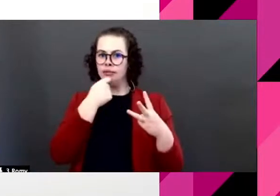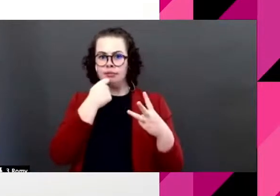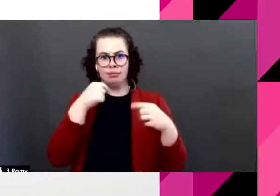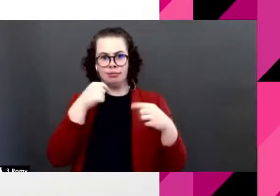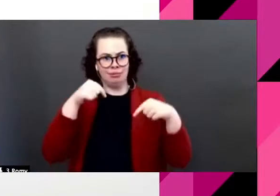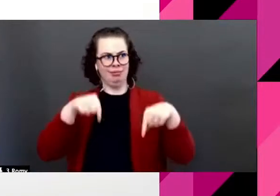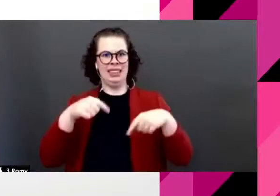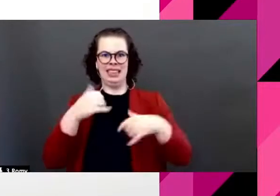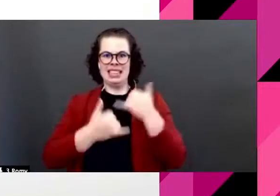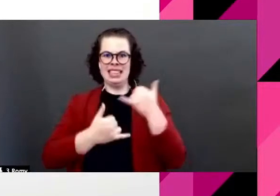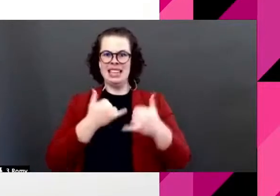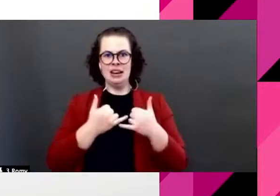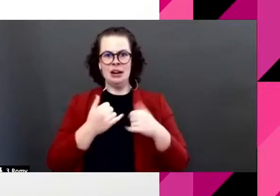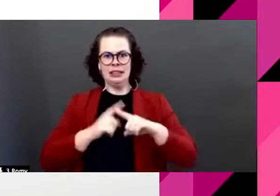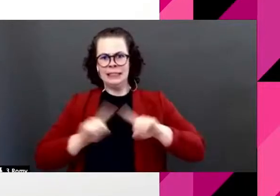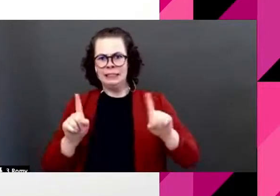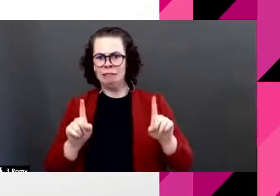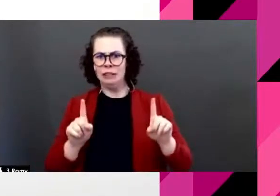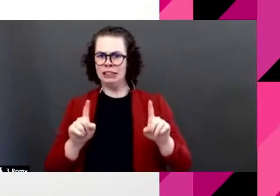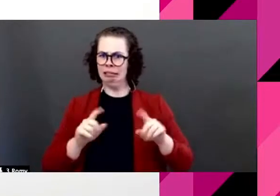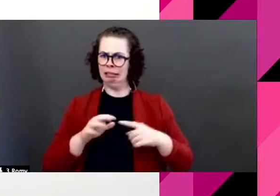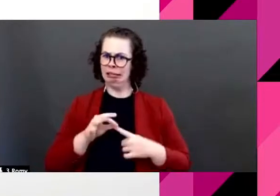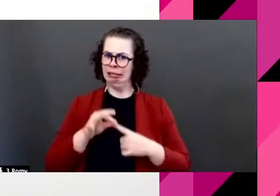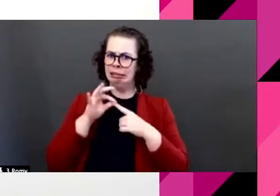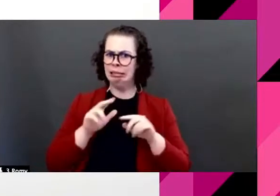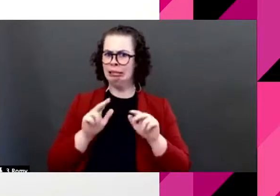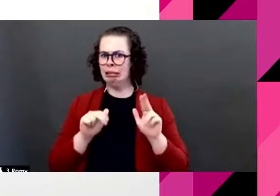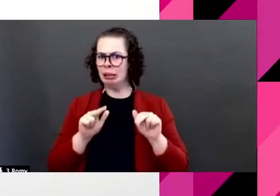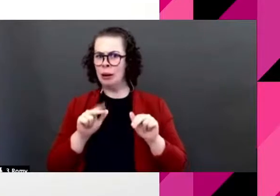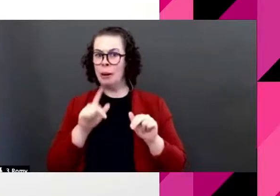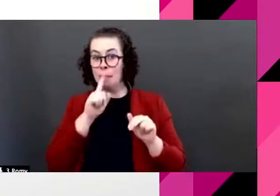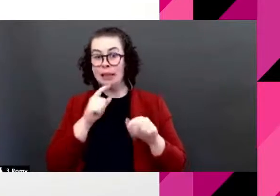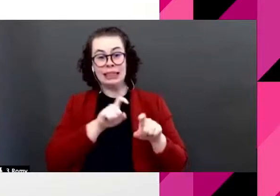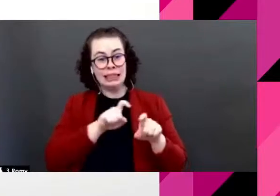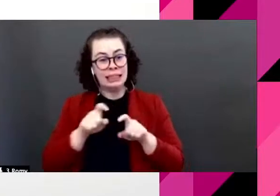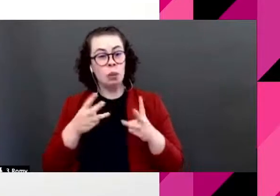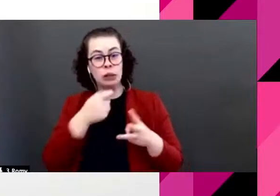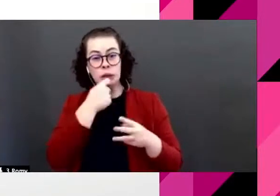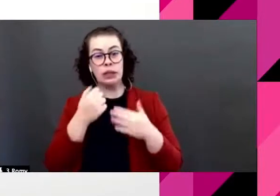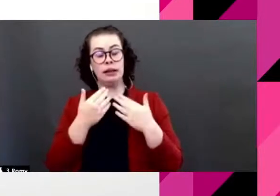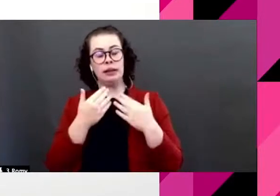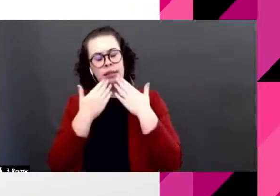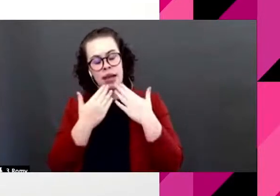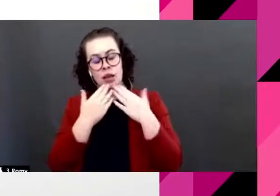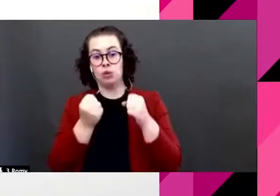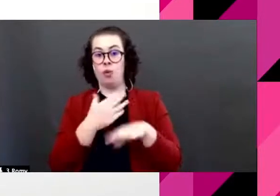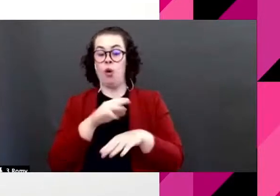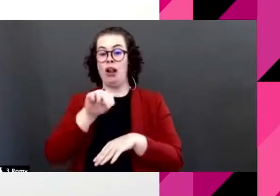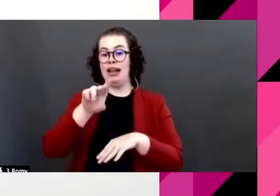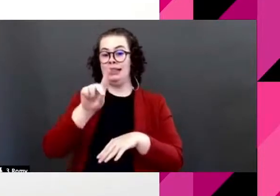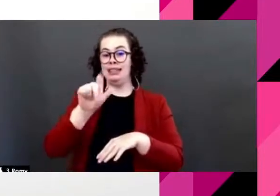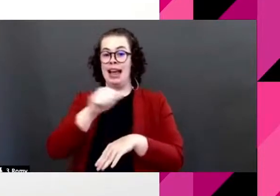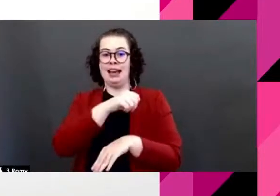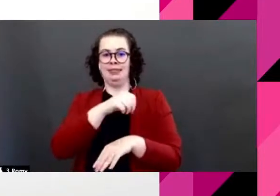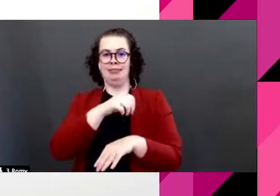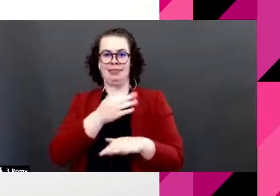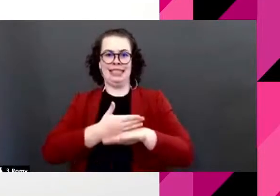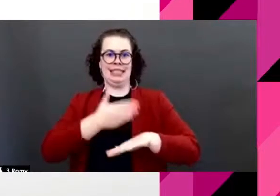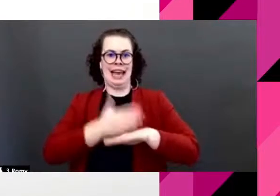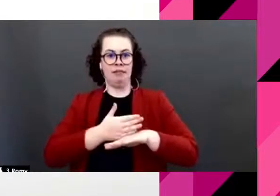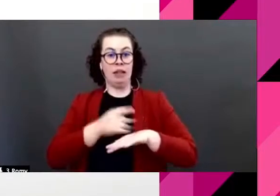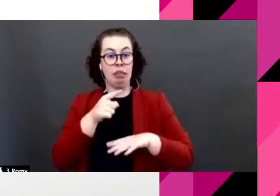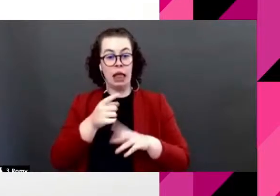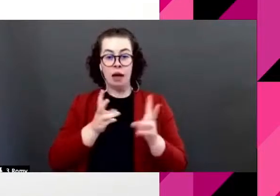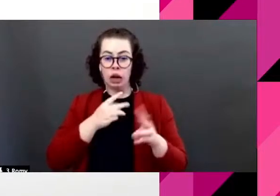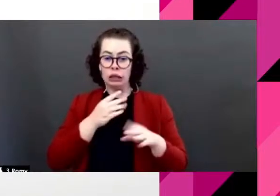year to thank each and every one of our NDA staff who have worked particularly hard this year, given the year that's in